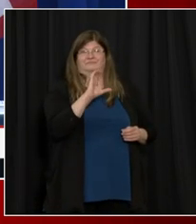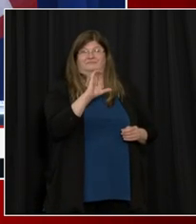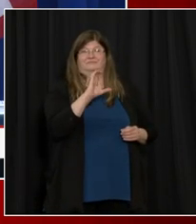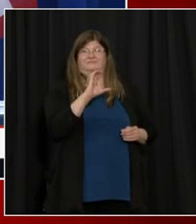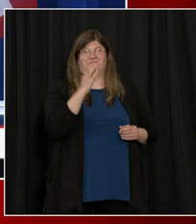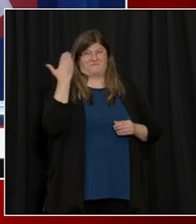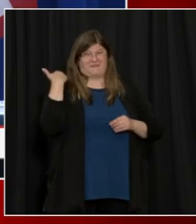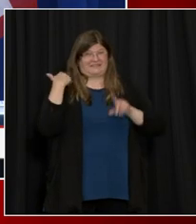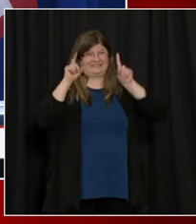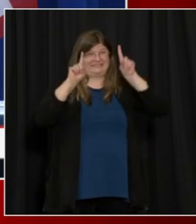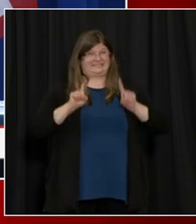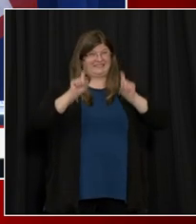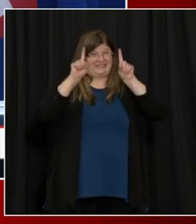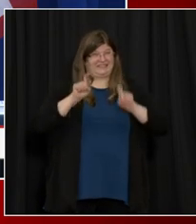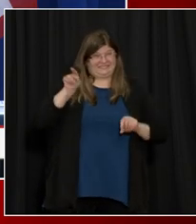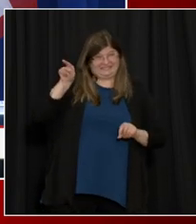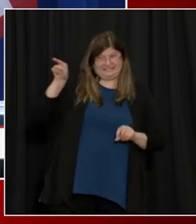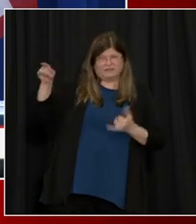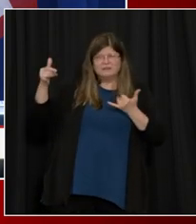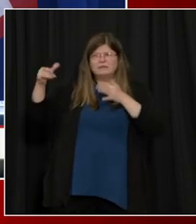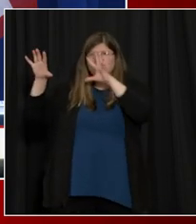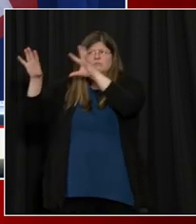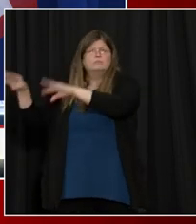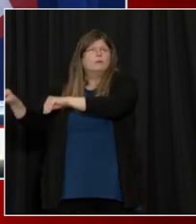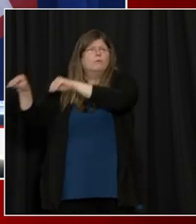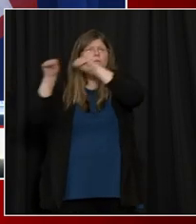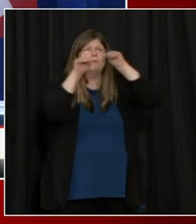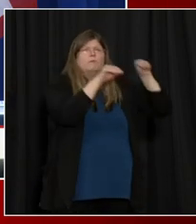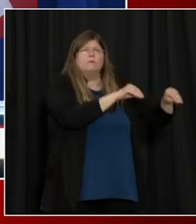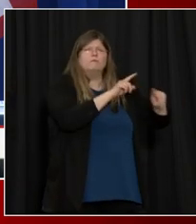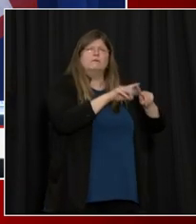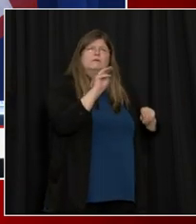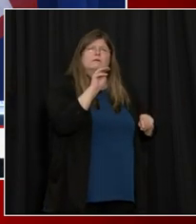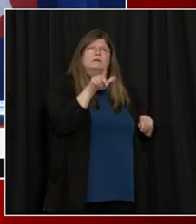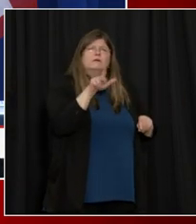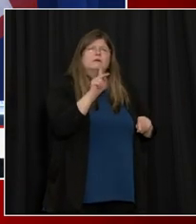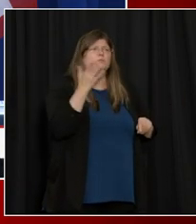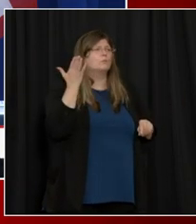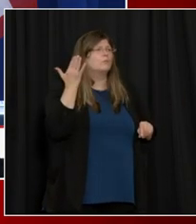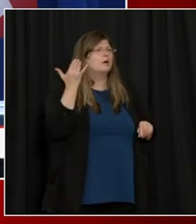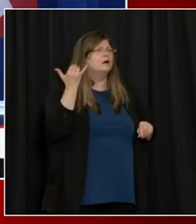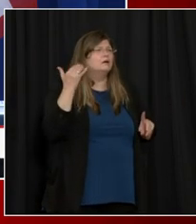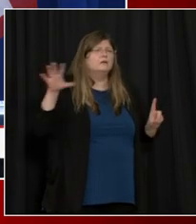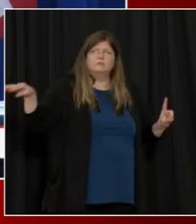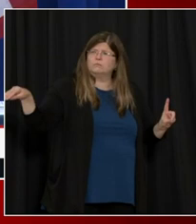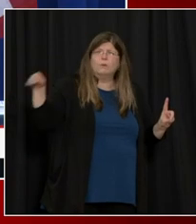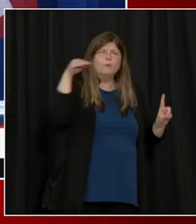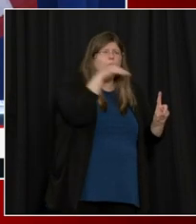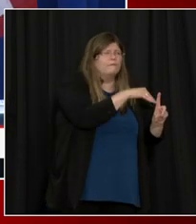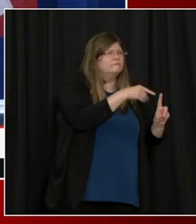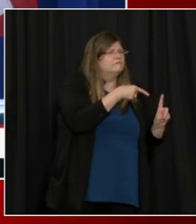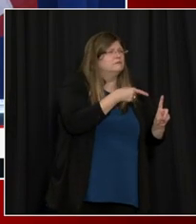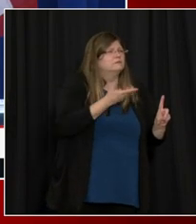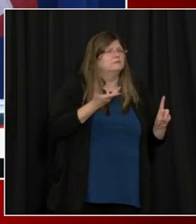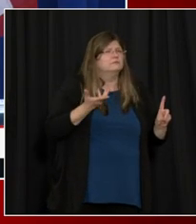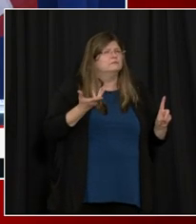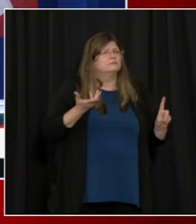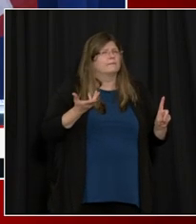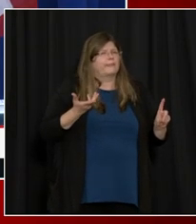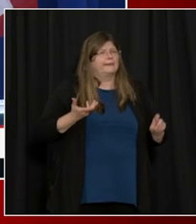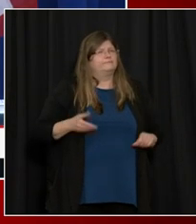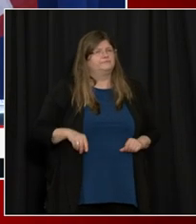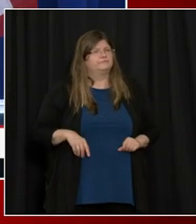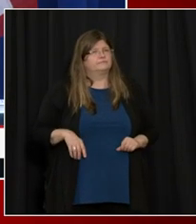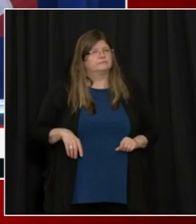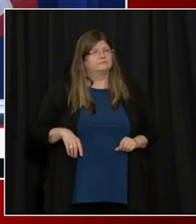and why the new testing? More importantly, why are you moving from there over to Anacostia? But then also